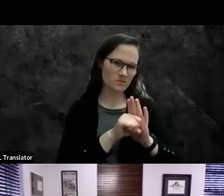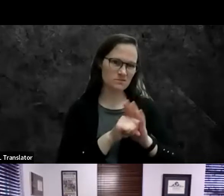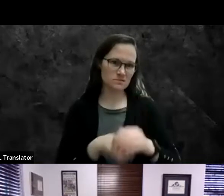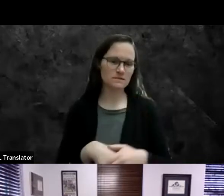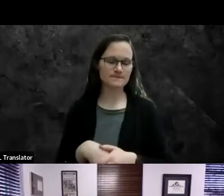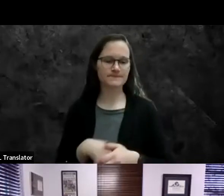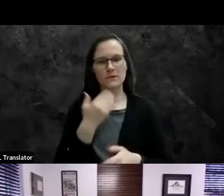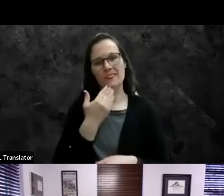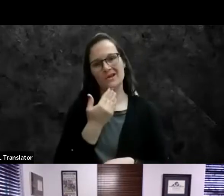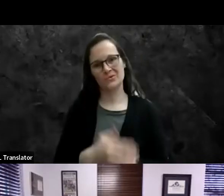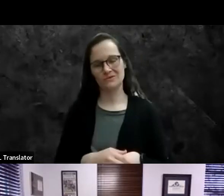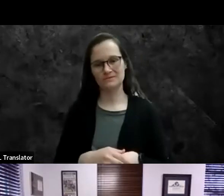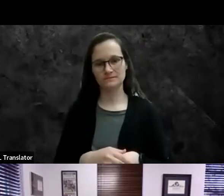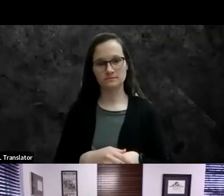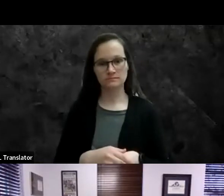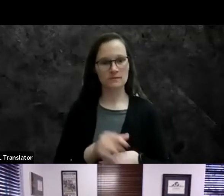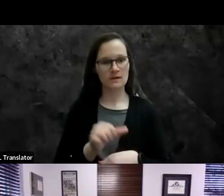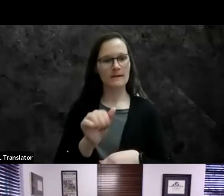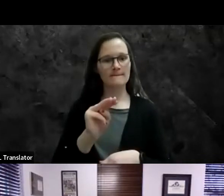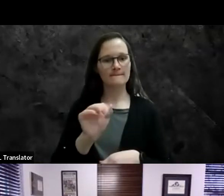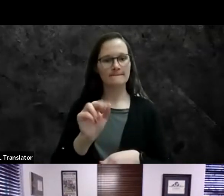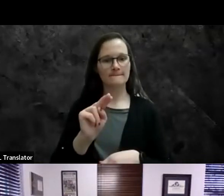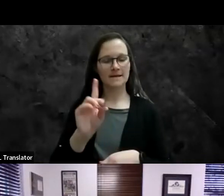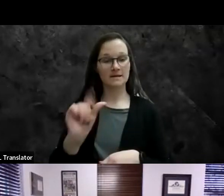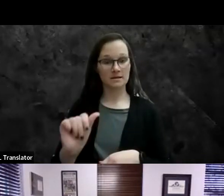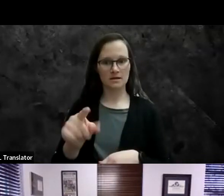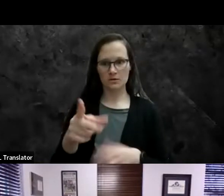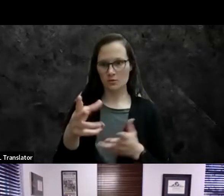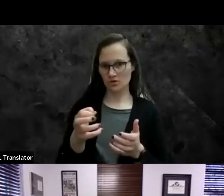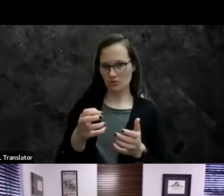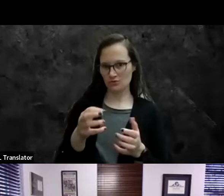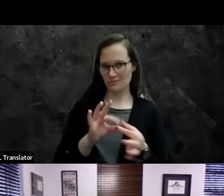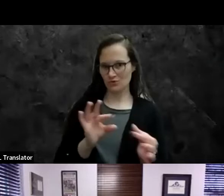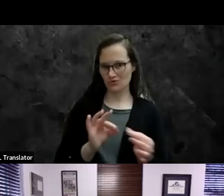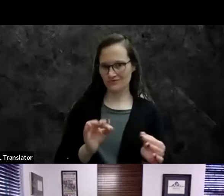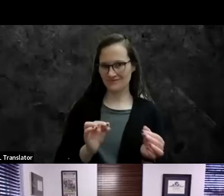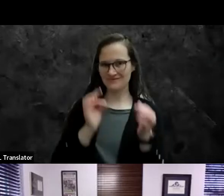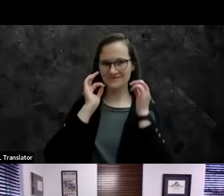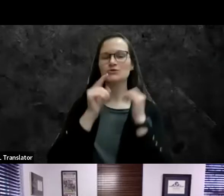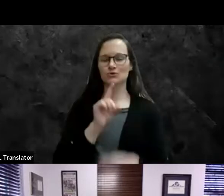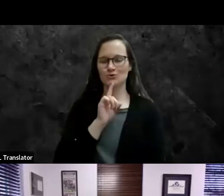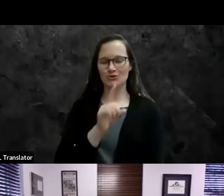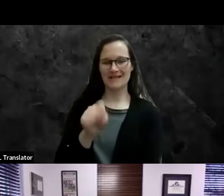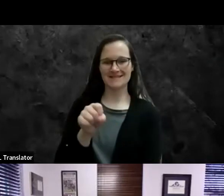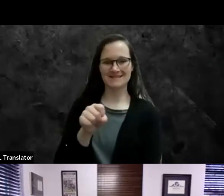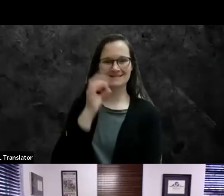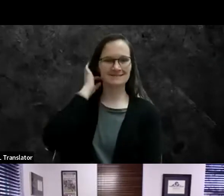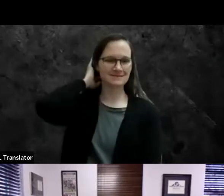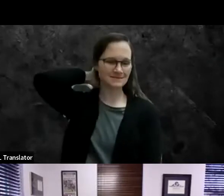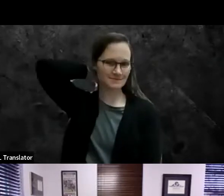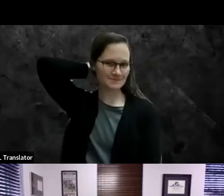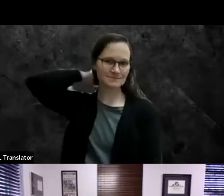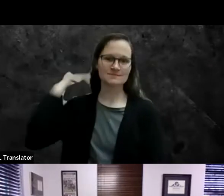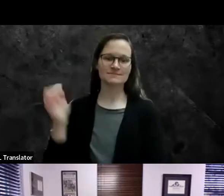you, Kathy. Amanda, do you want to say something about that as it relates to Aggie Health and Wellness? Sure. Yes, that's exactly why the Aggie Health and Wellness